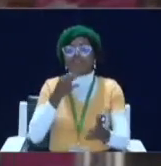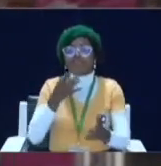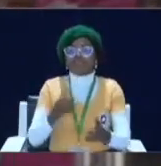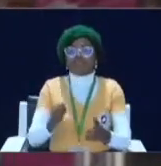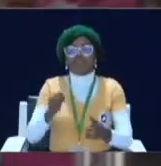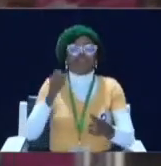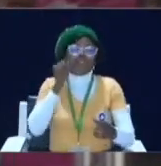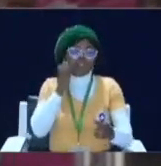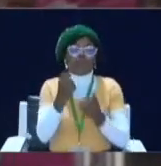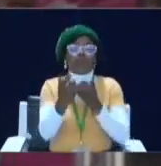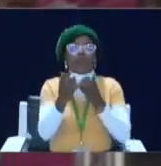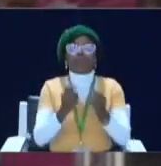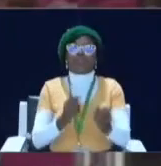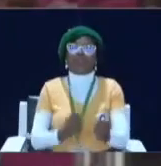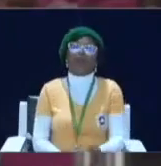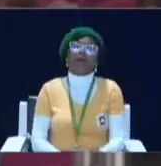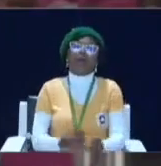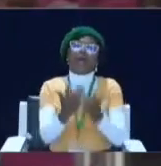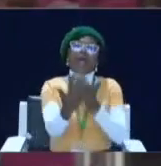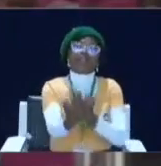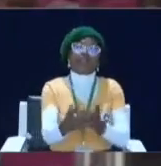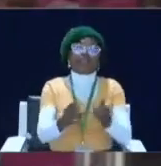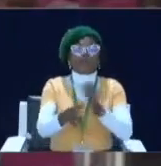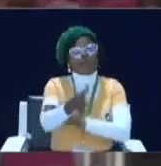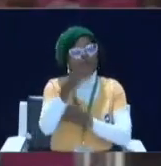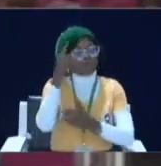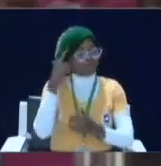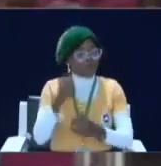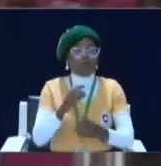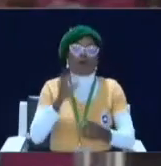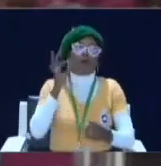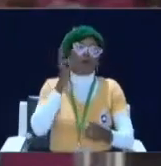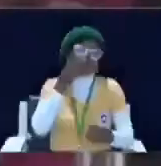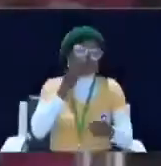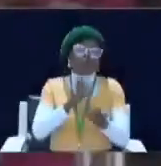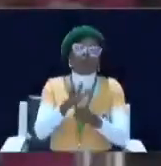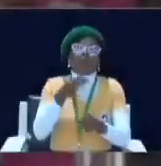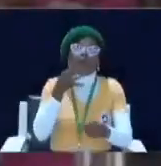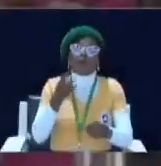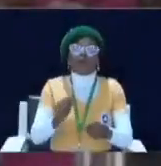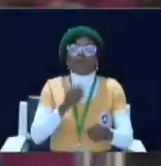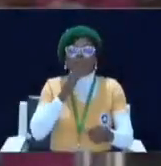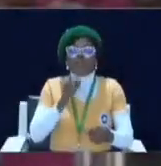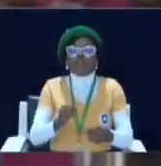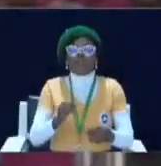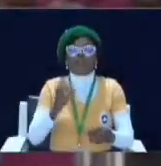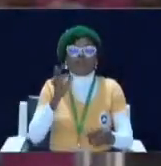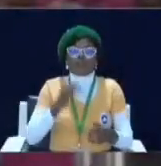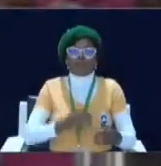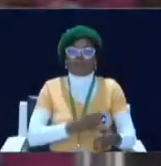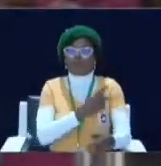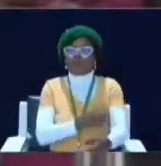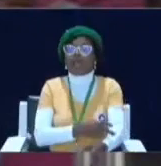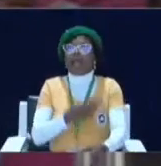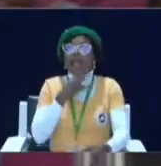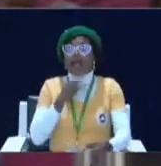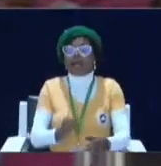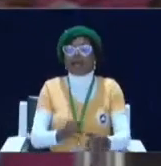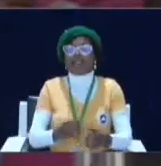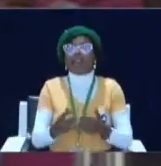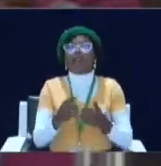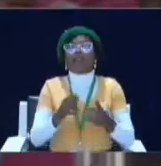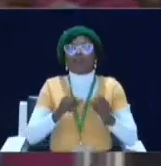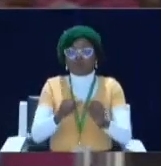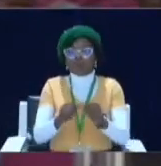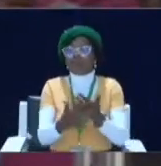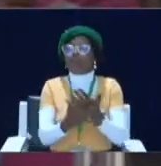womb. God answered her family's prayers despite several issues during the pregnancy, continuous bleeding,